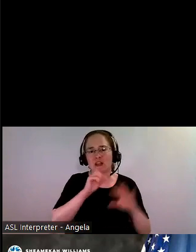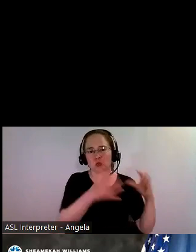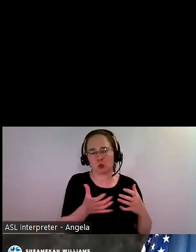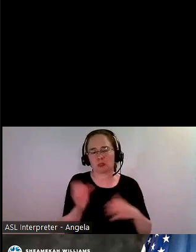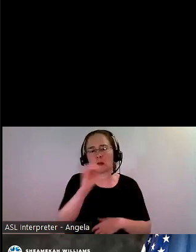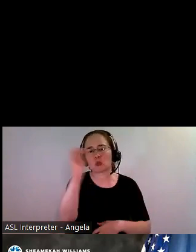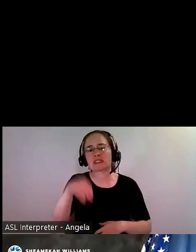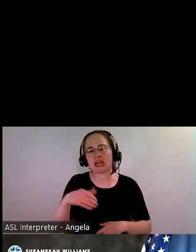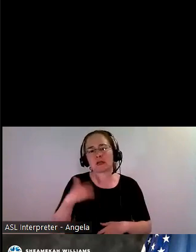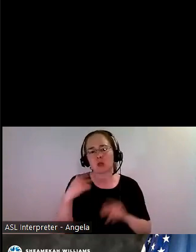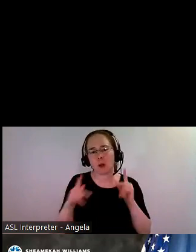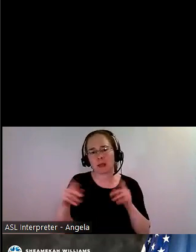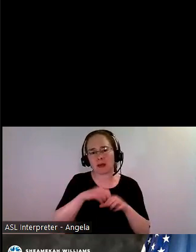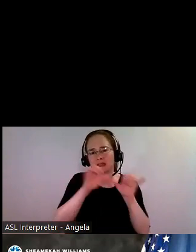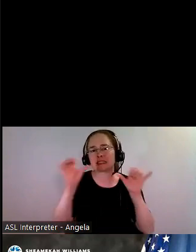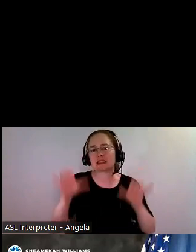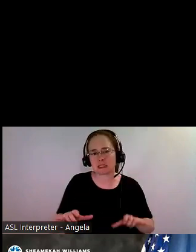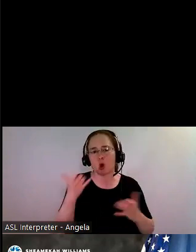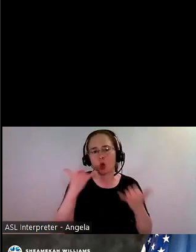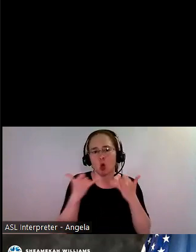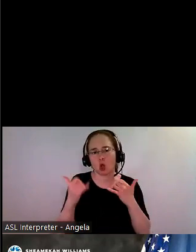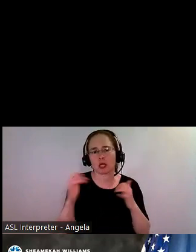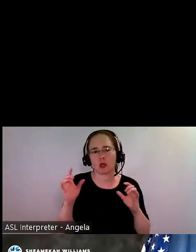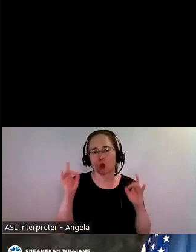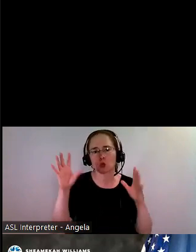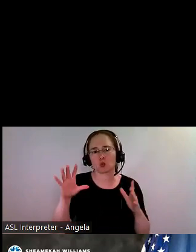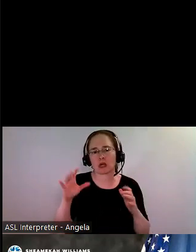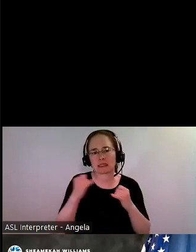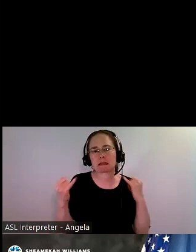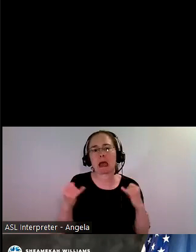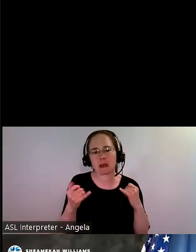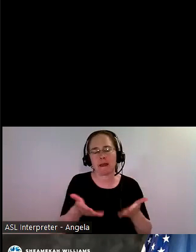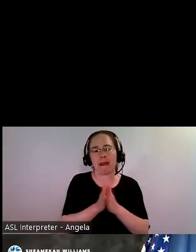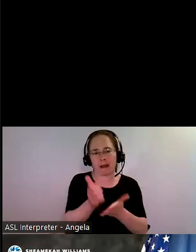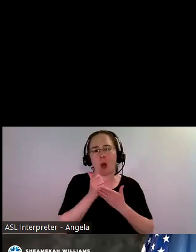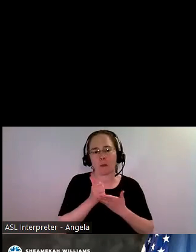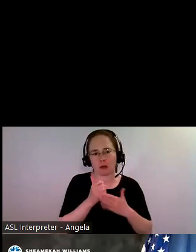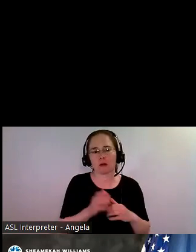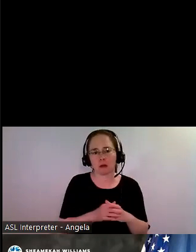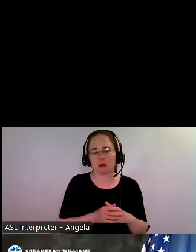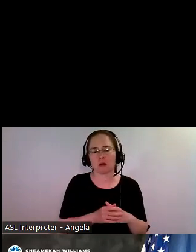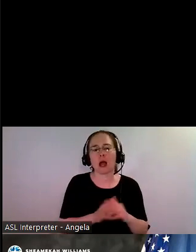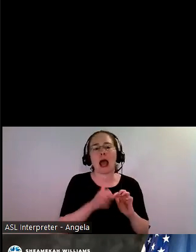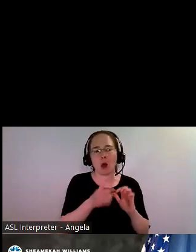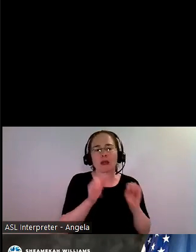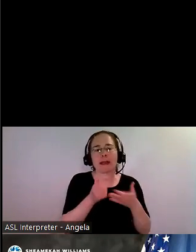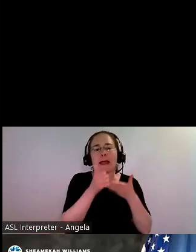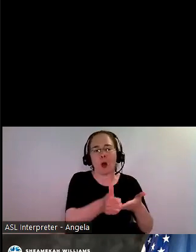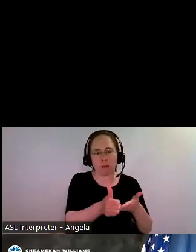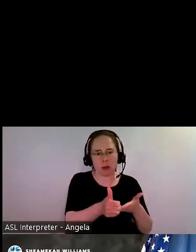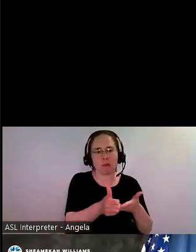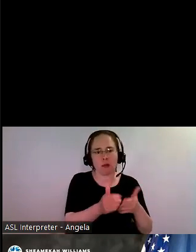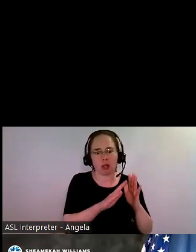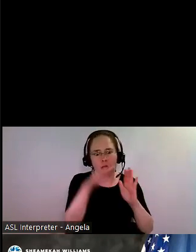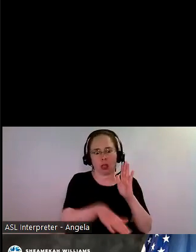people within our system that really were calling through our crisis line and aiding us in help, and how we were able to move them from a point of instability